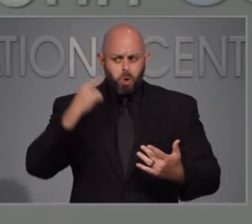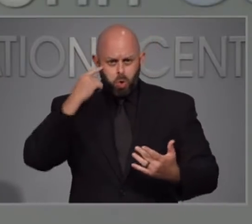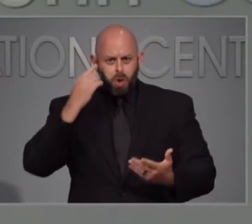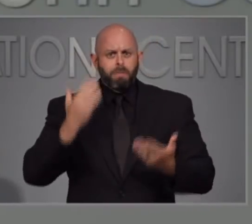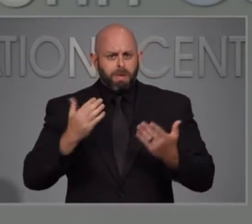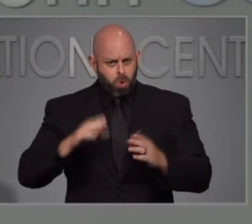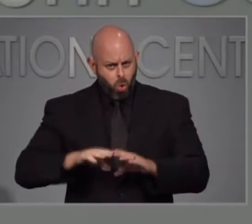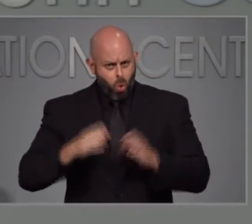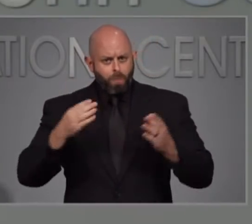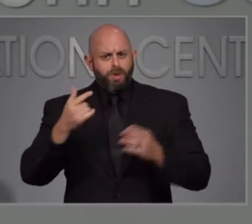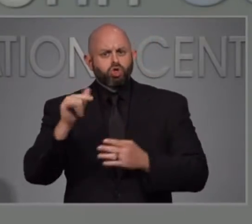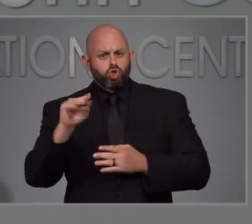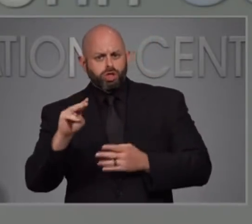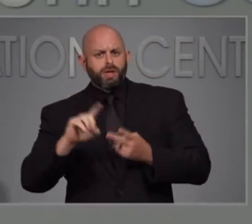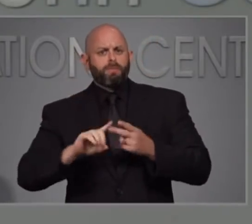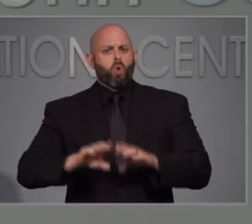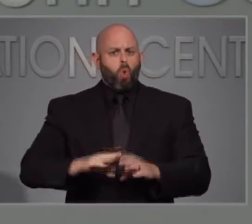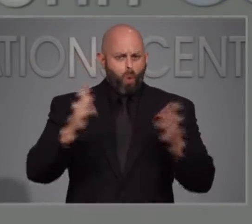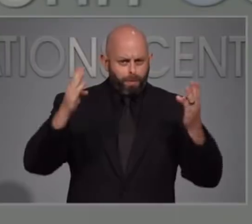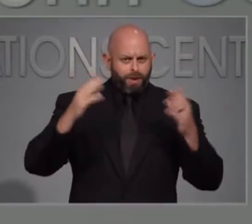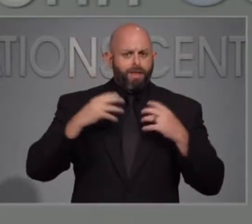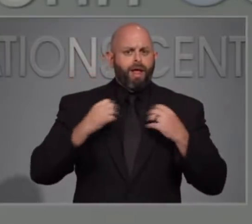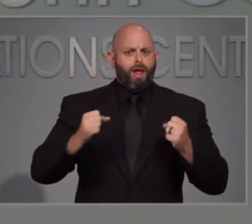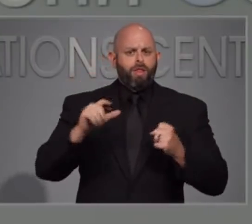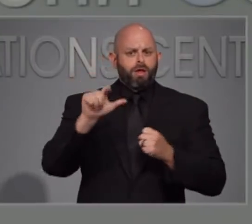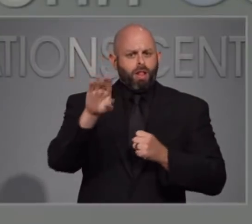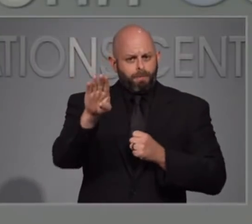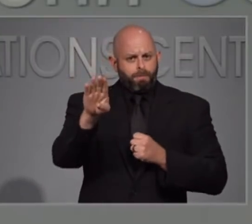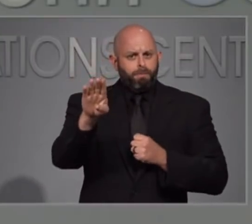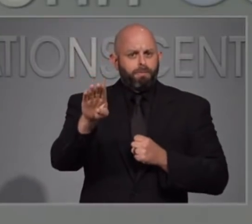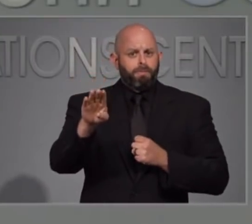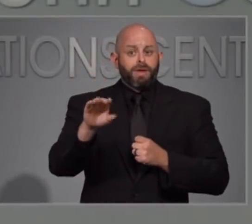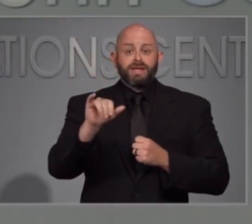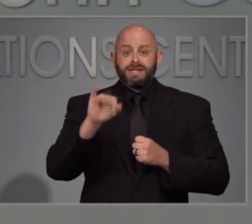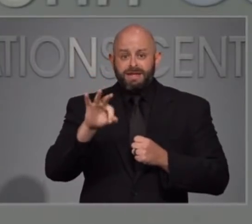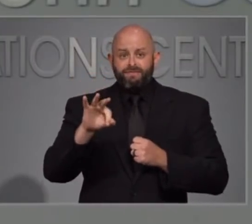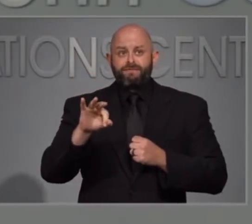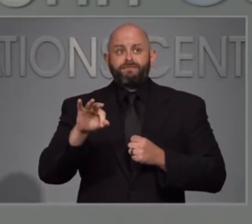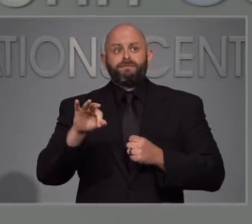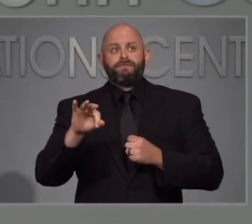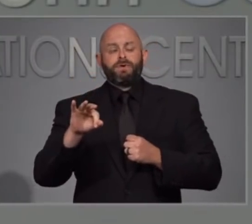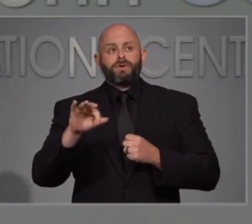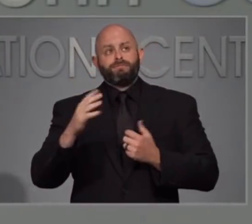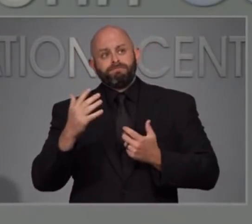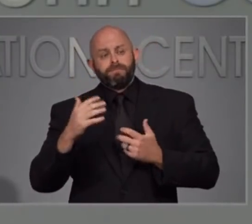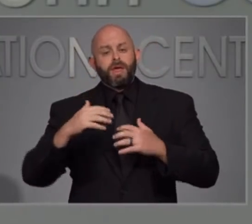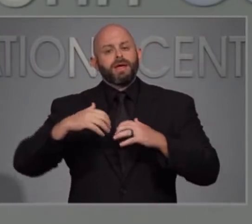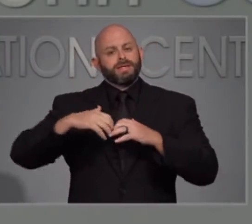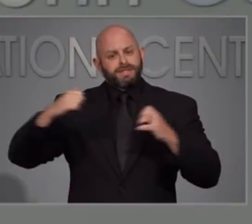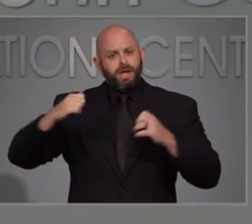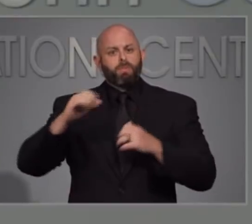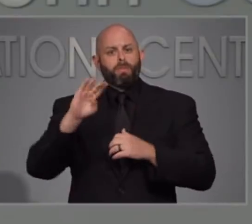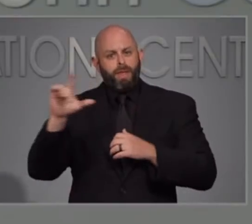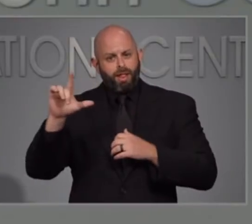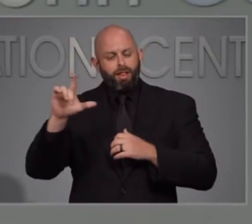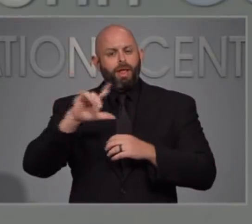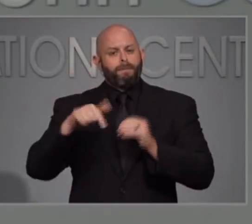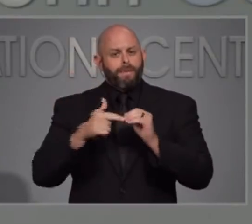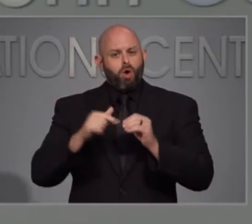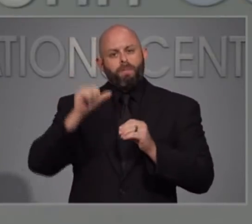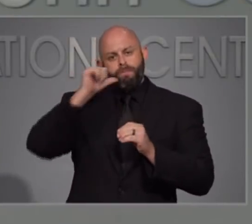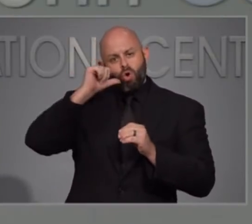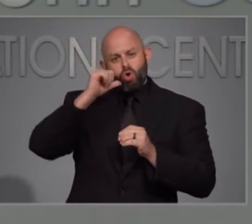reopening the fitness centers and the gyms and the health clubs if they had been in a separate bill from the bars and the